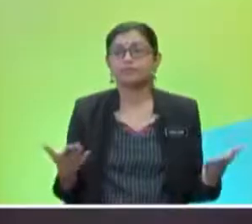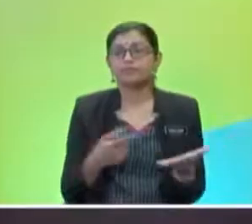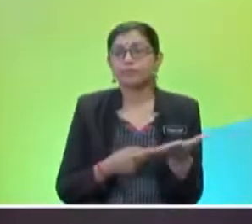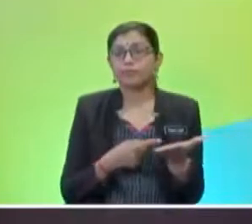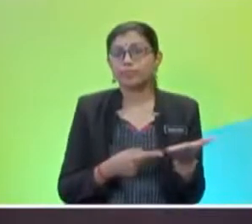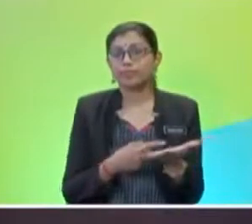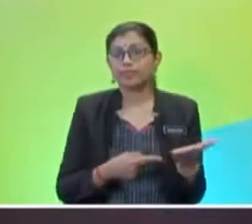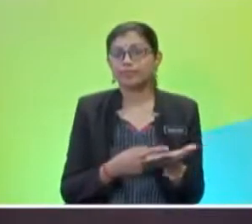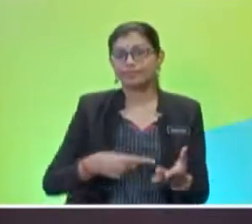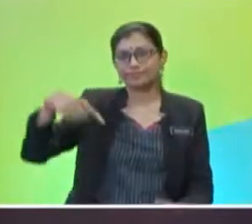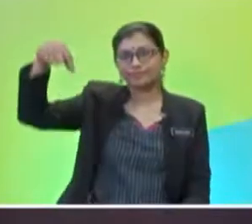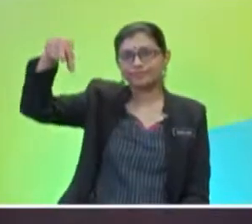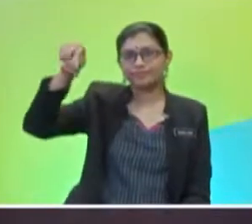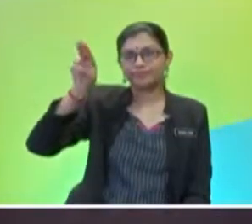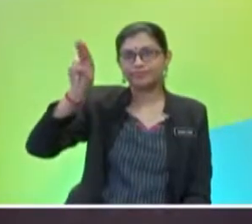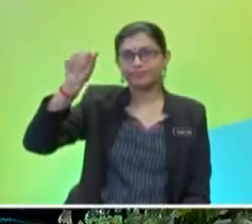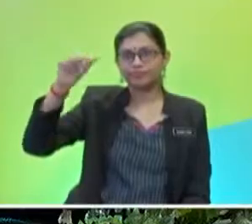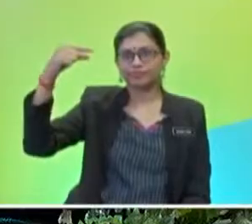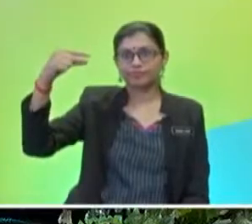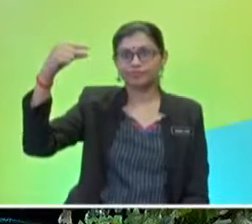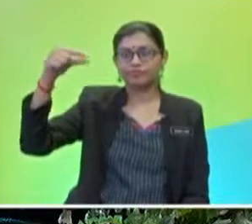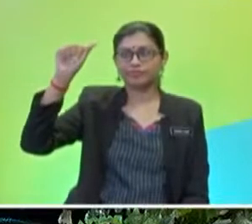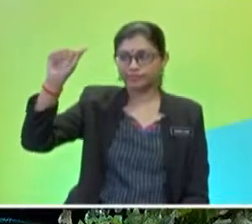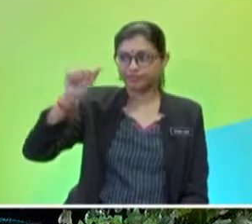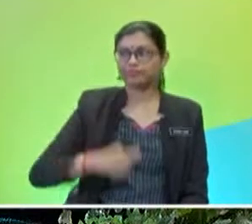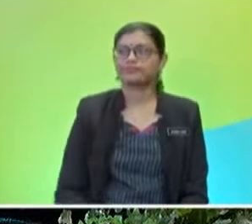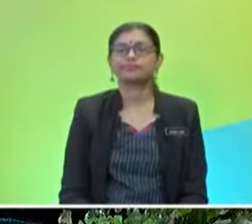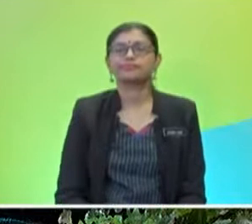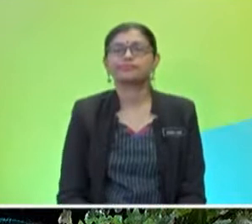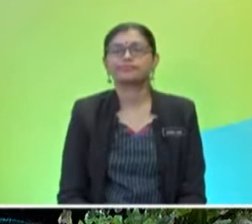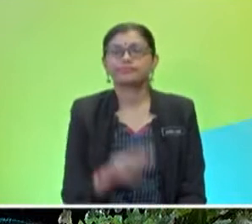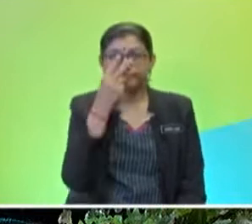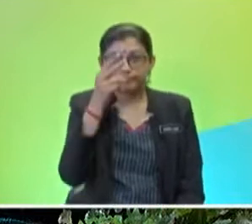Okay, it's correct, Abang Sean. It's quagga.